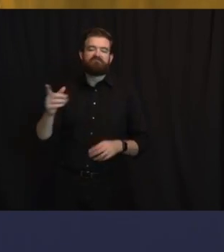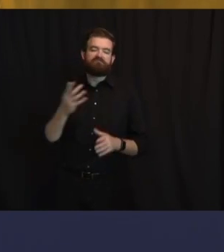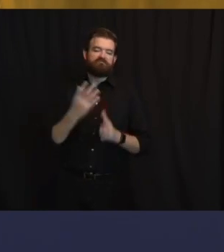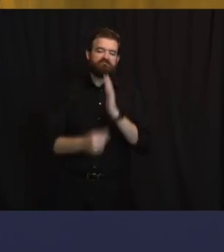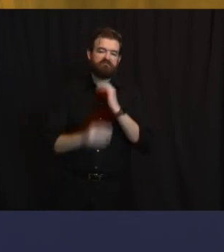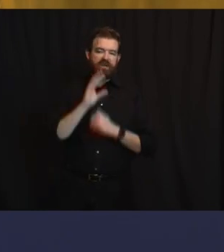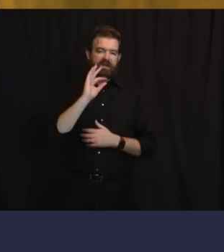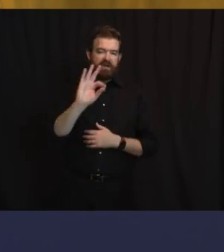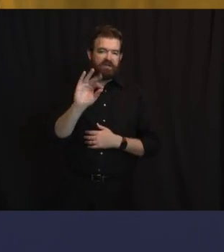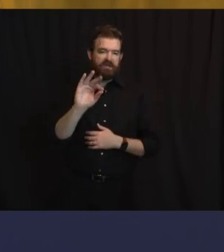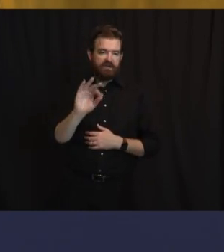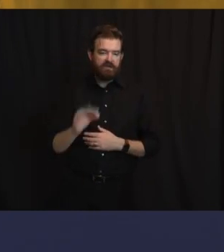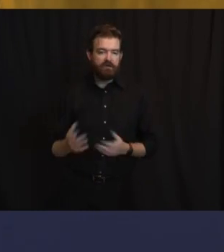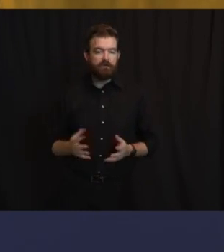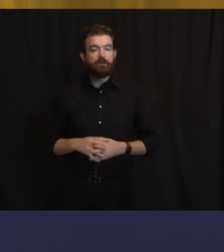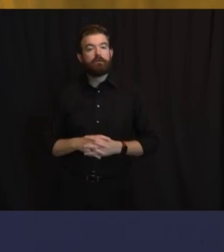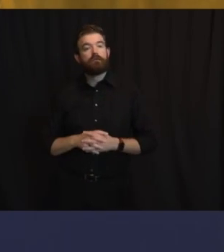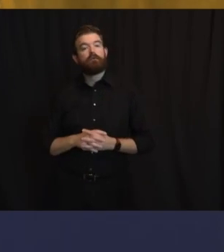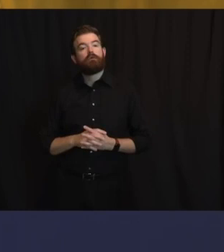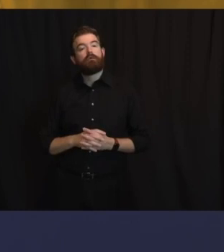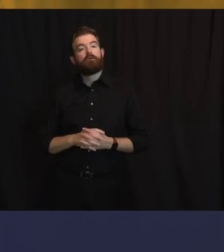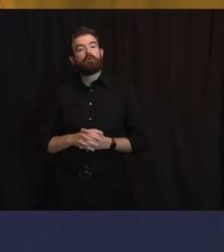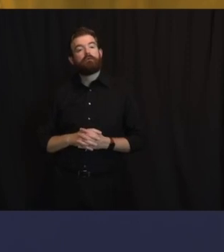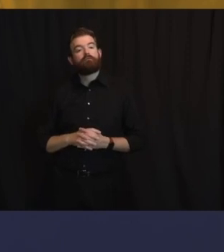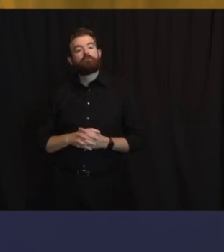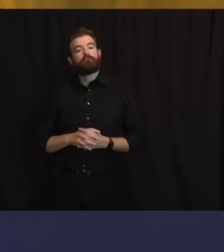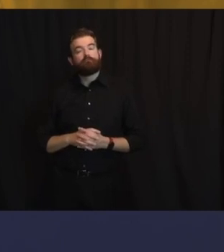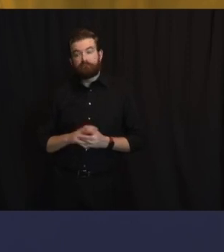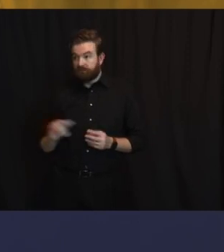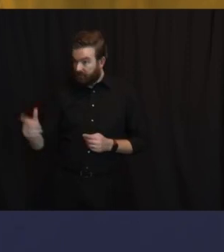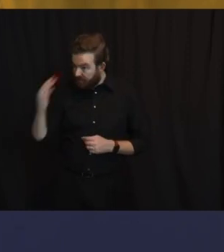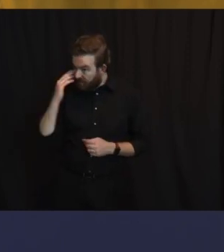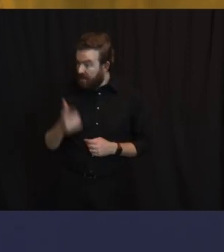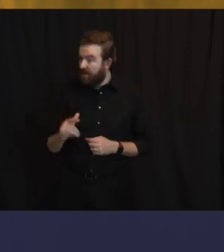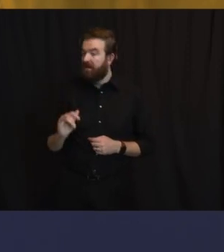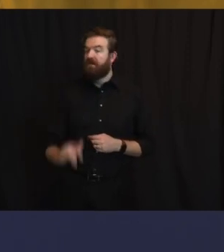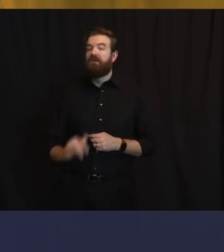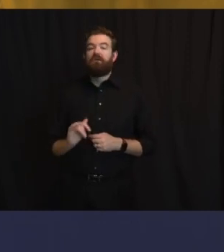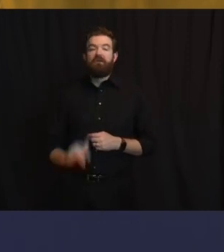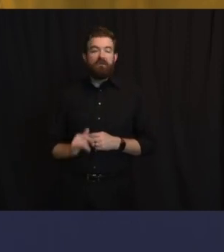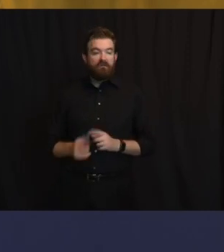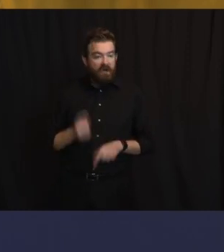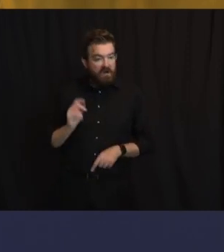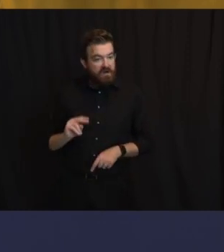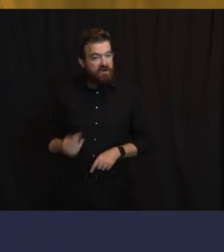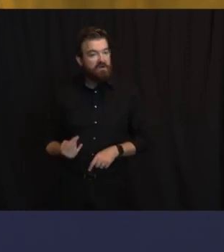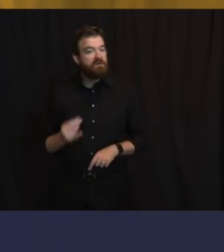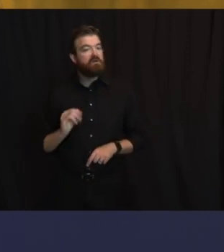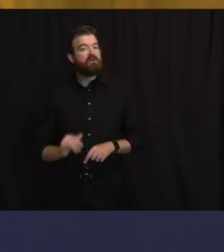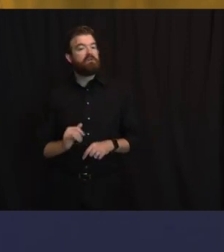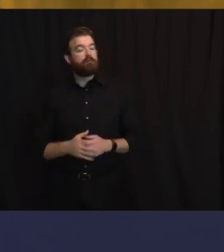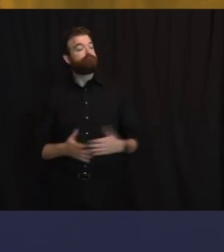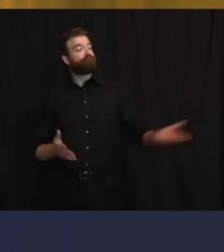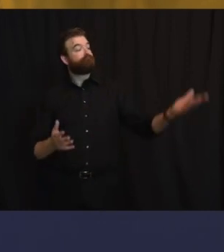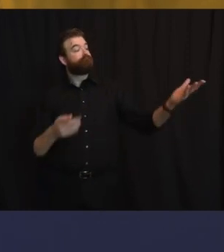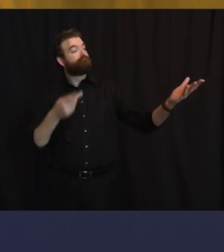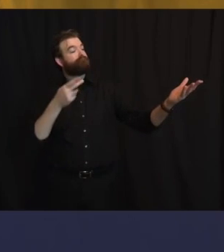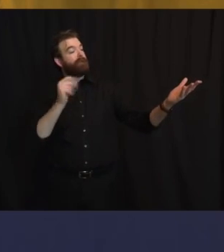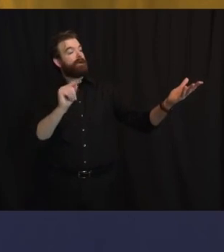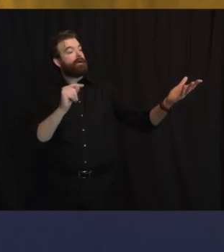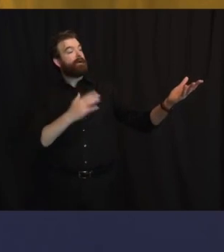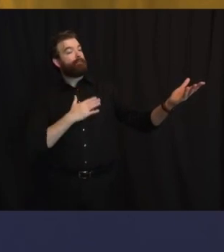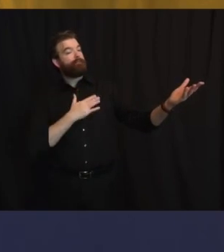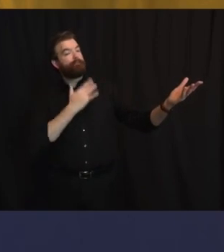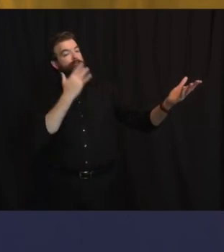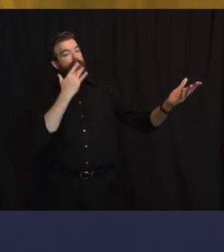connection, Judy, you had with him. Pat, happy birthday. I hope you're able to raise some hell tonight.